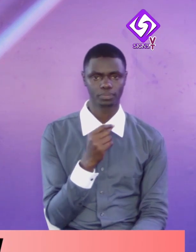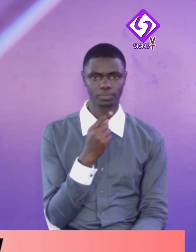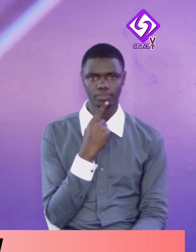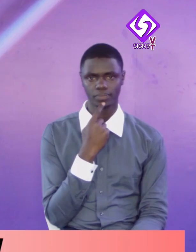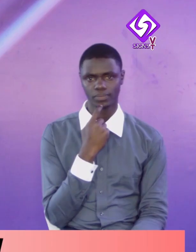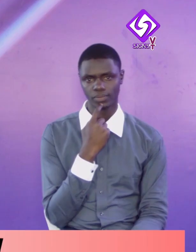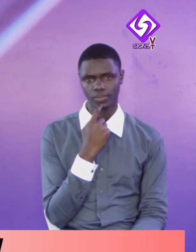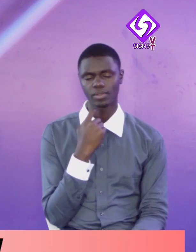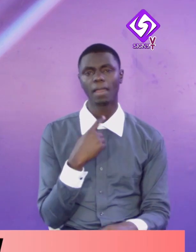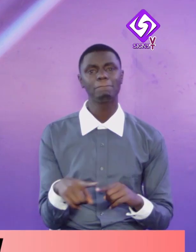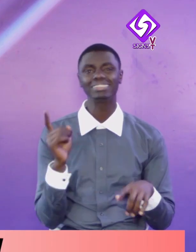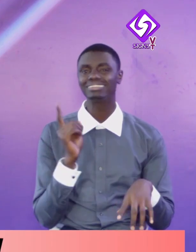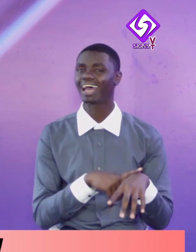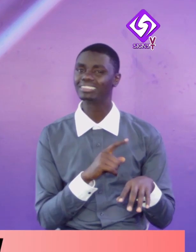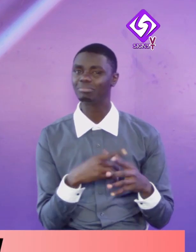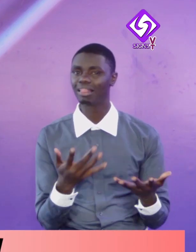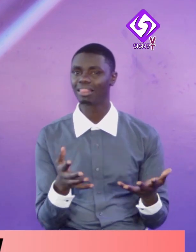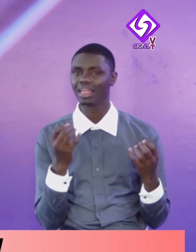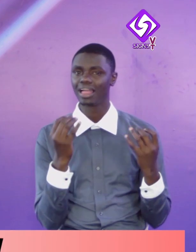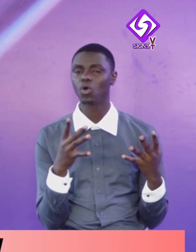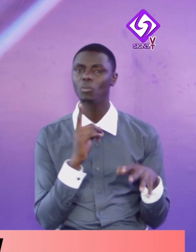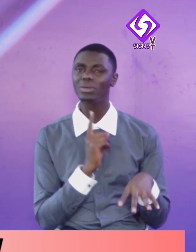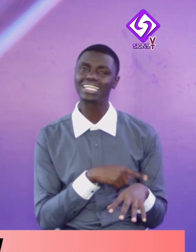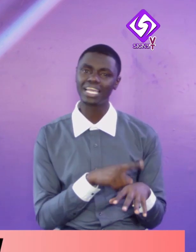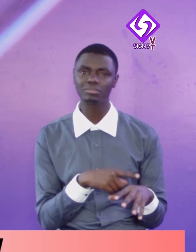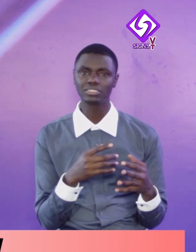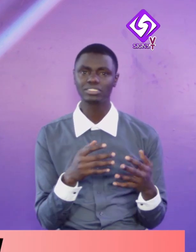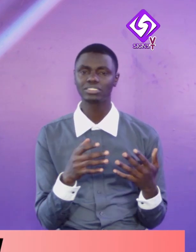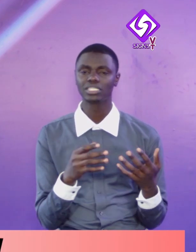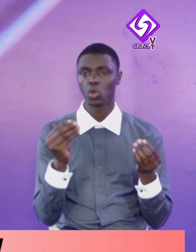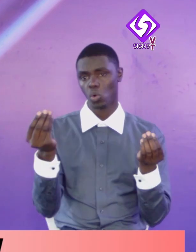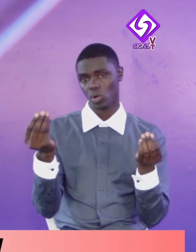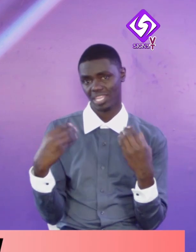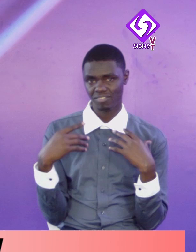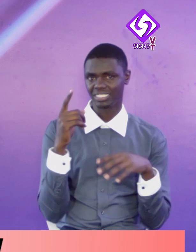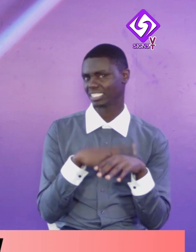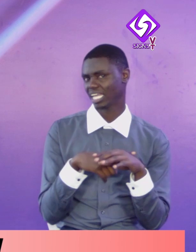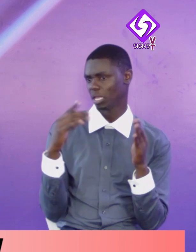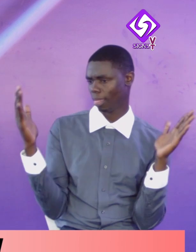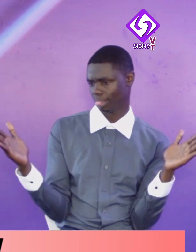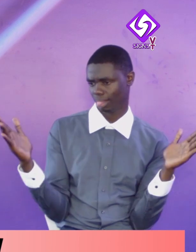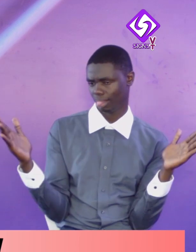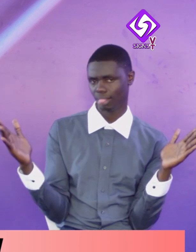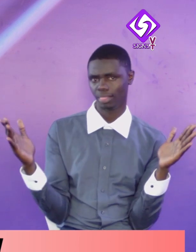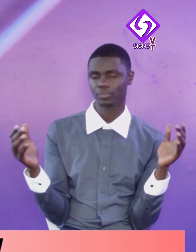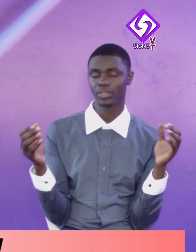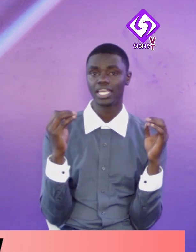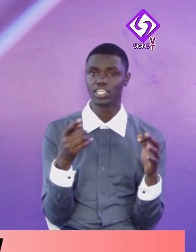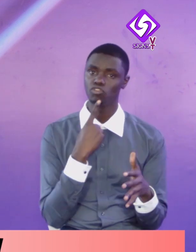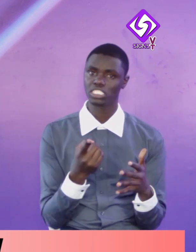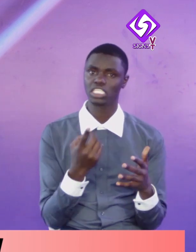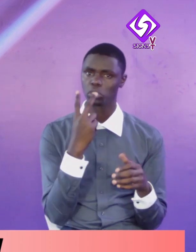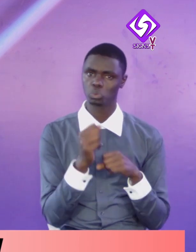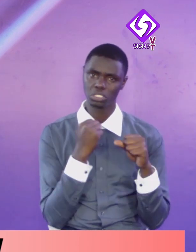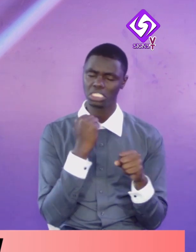but what time? How many? It doesn't matter. Give us It doesn't matter. Give us the period. If you are saying It 2 will